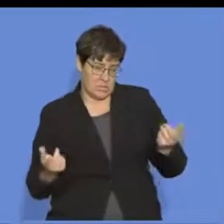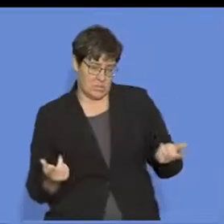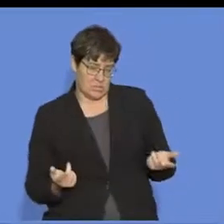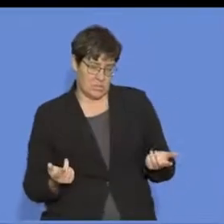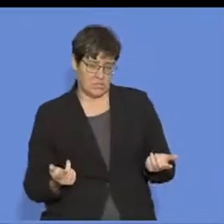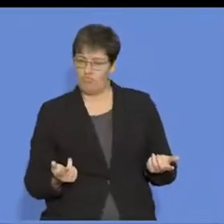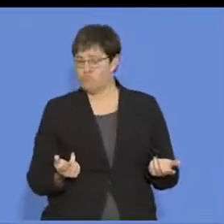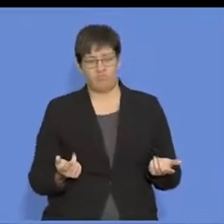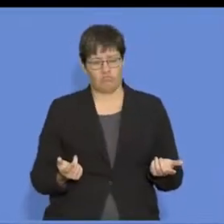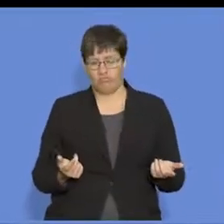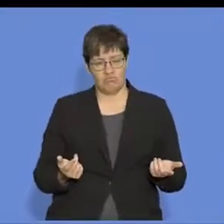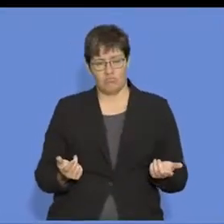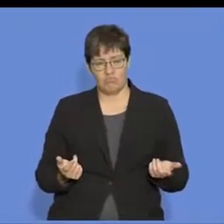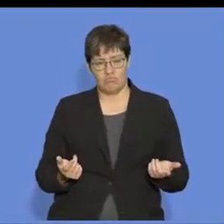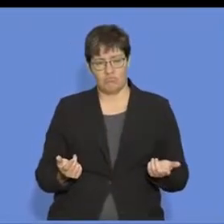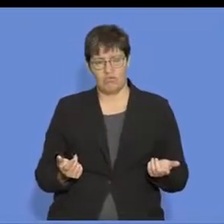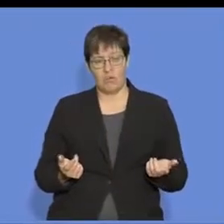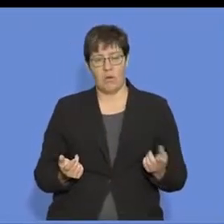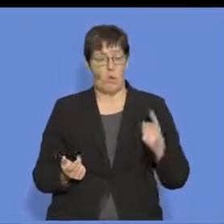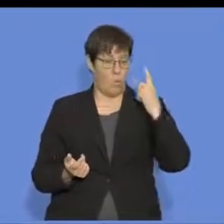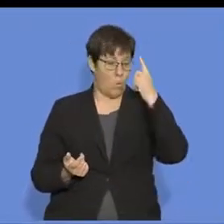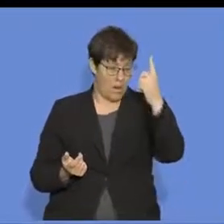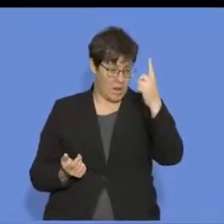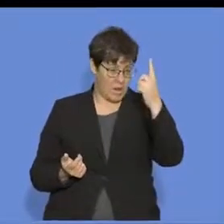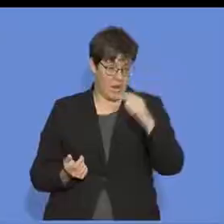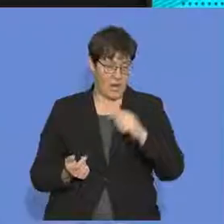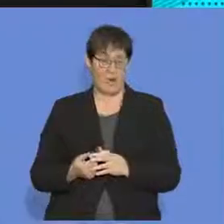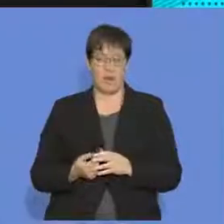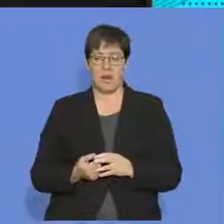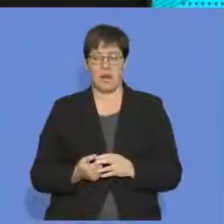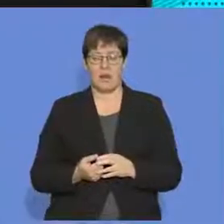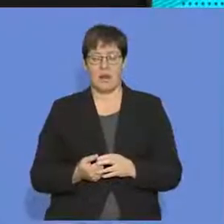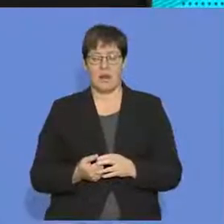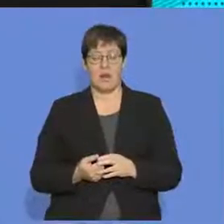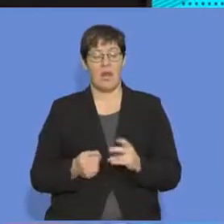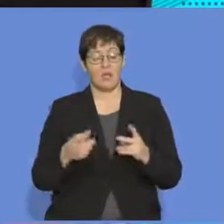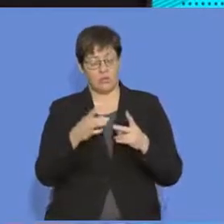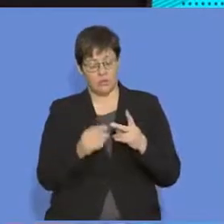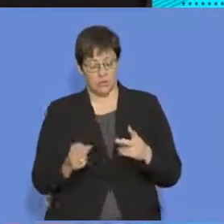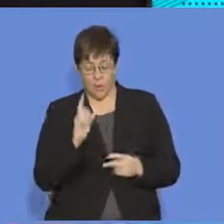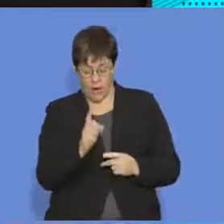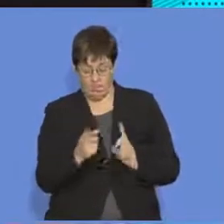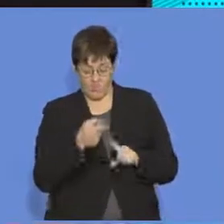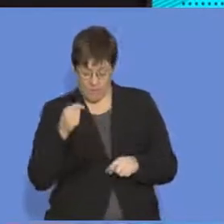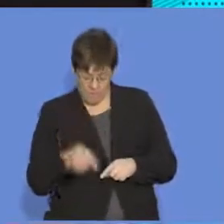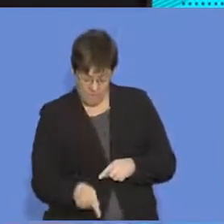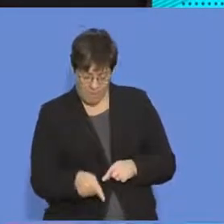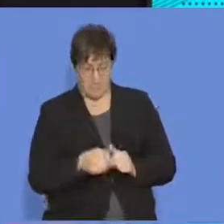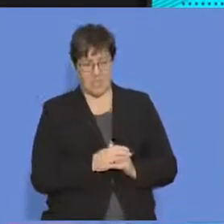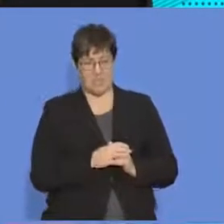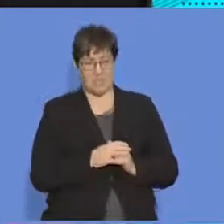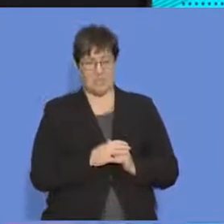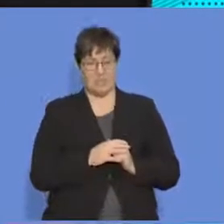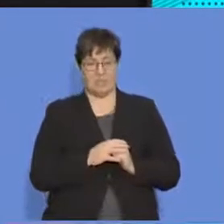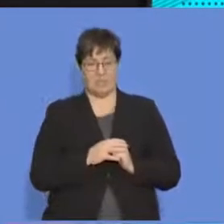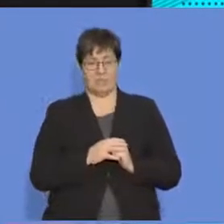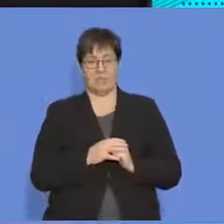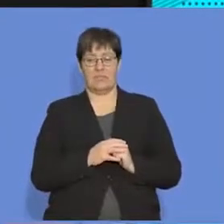chips? No, no, no. I have to select one from choice 1 and one from choice